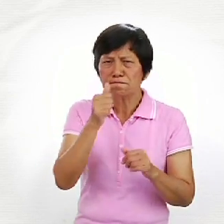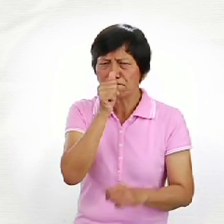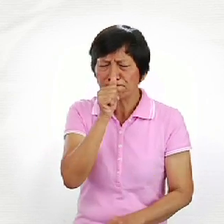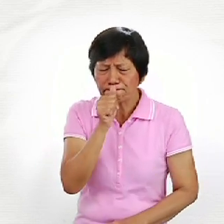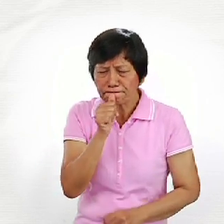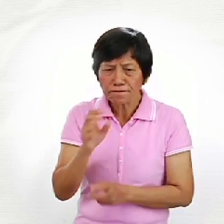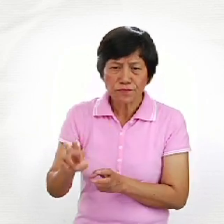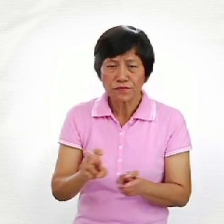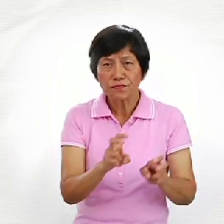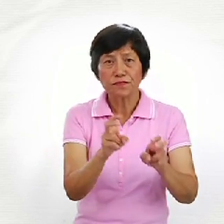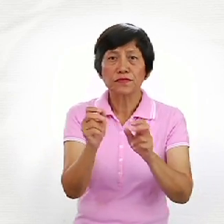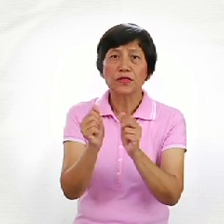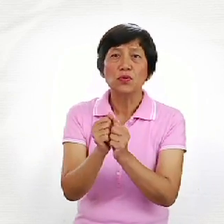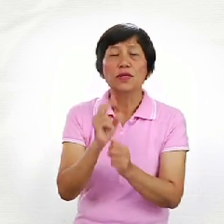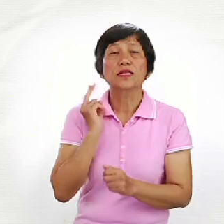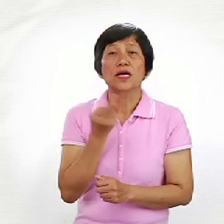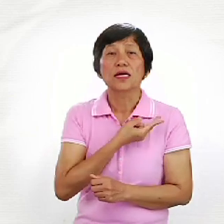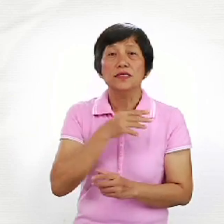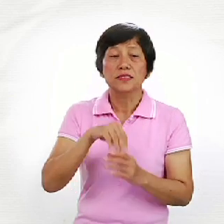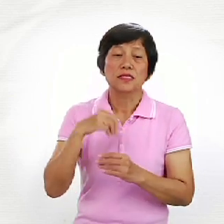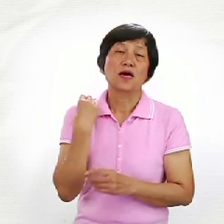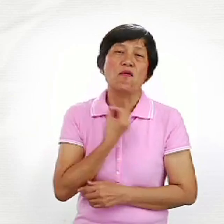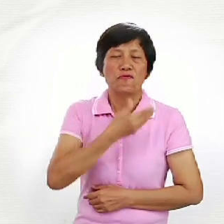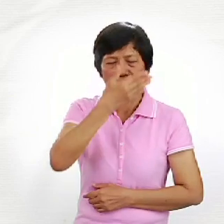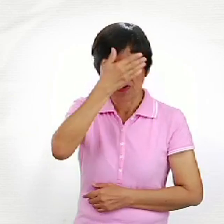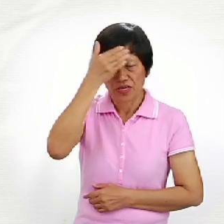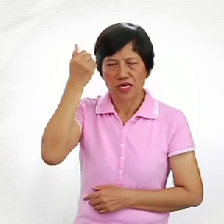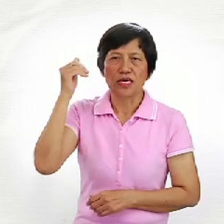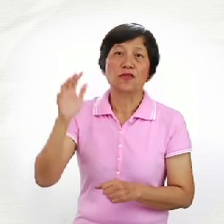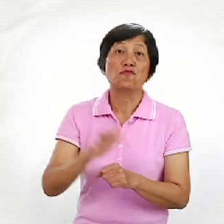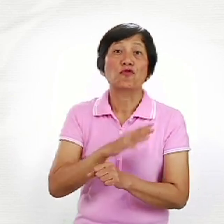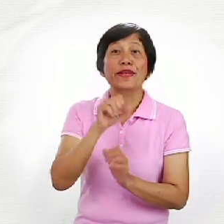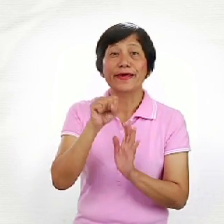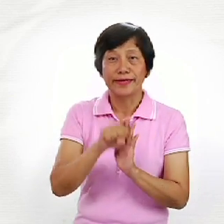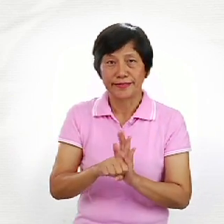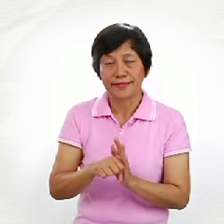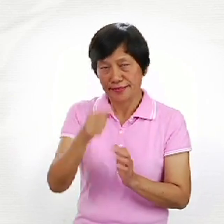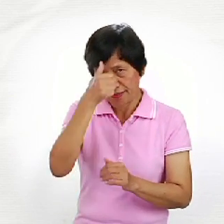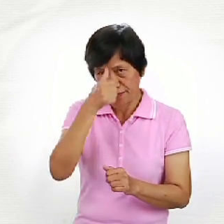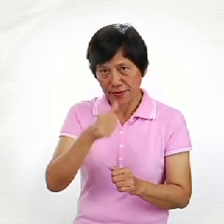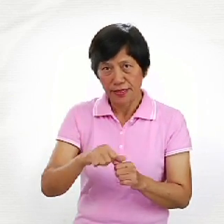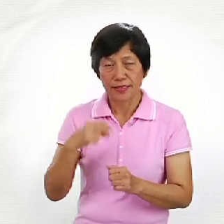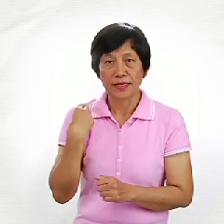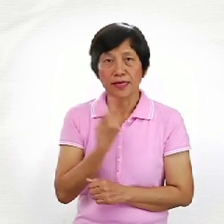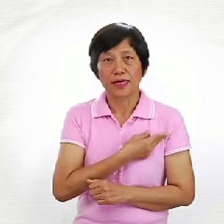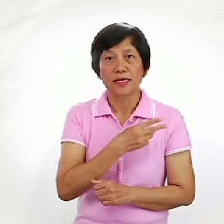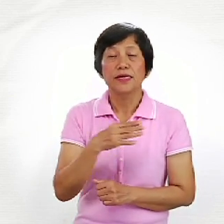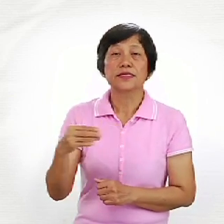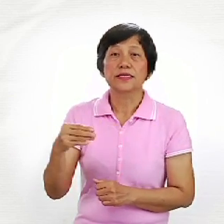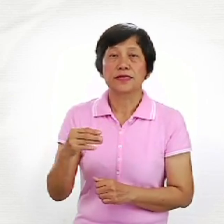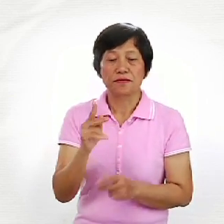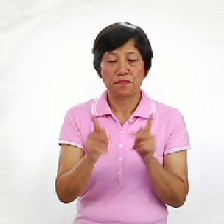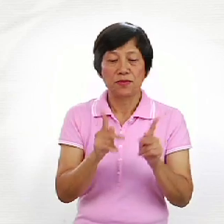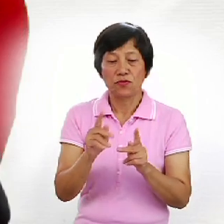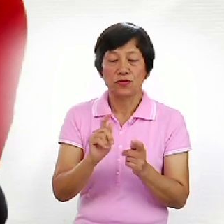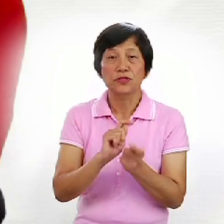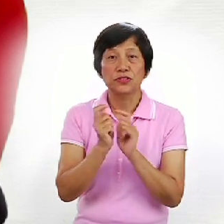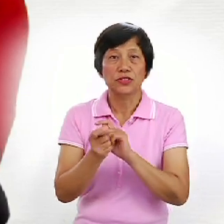us in our forgetfulness, reminding us, and the people turning again to